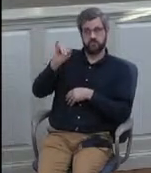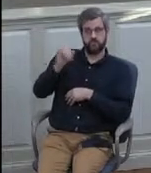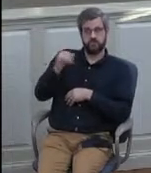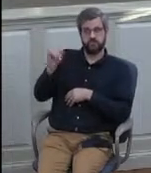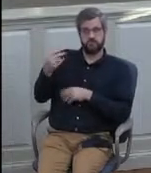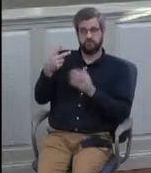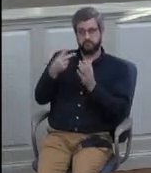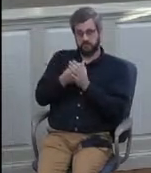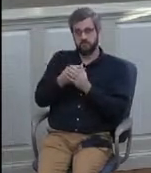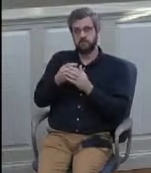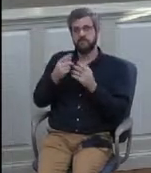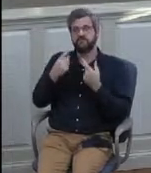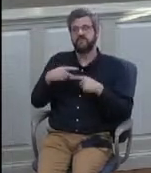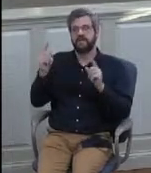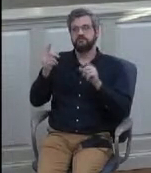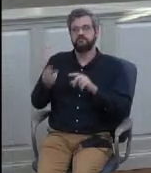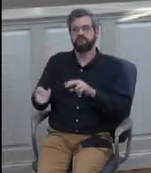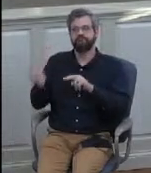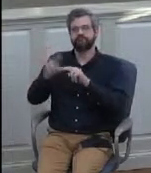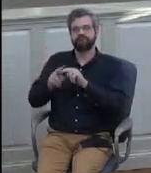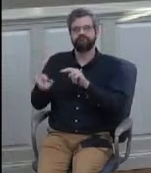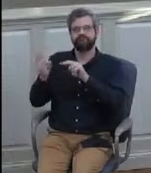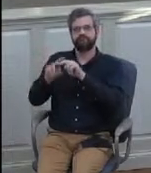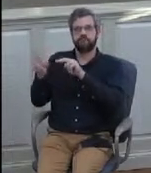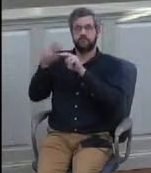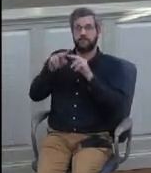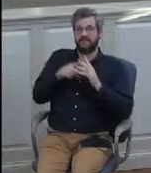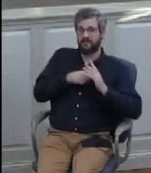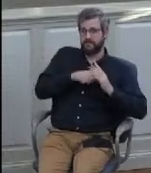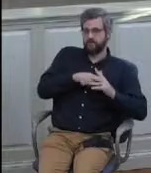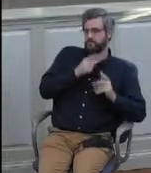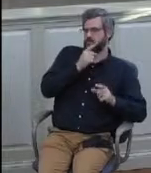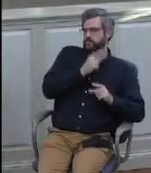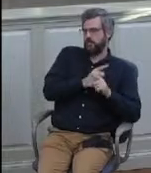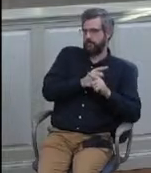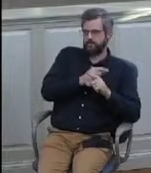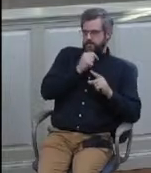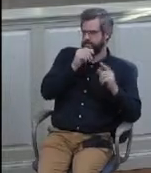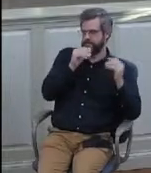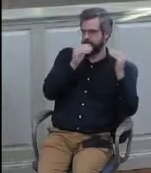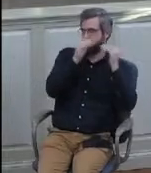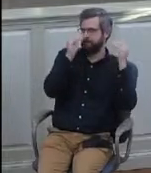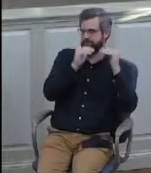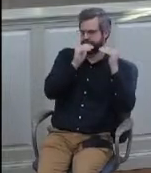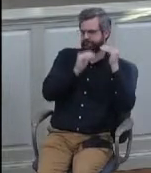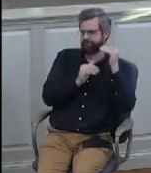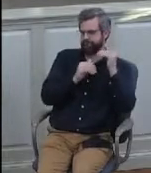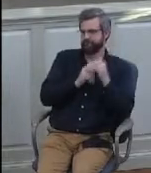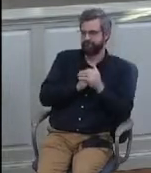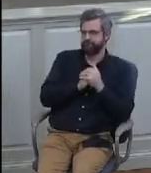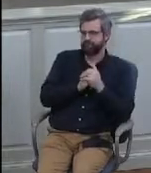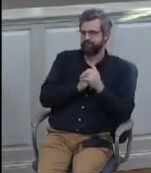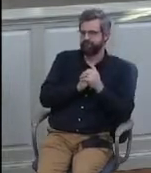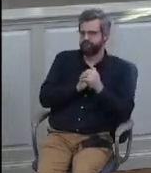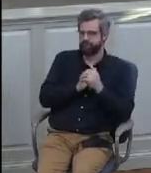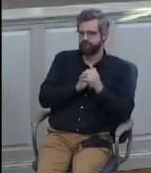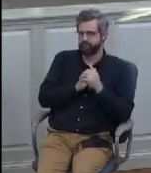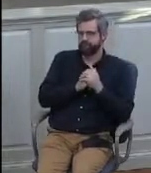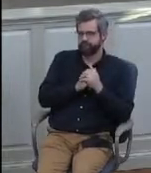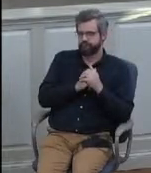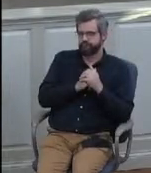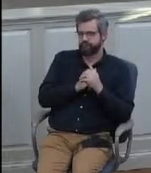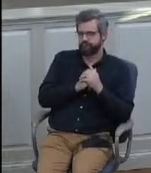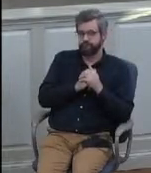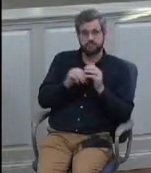increases with that one. But yes, I think initially that is correct. I think it's been pretty amazing that